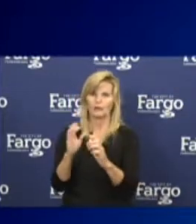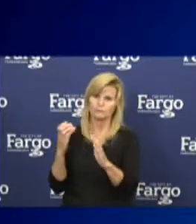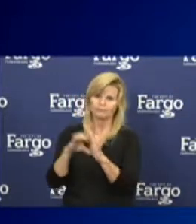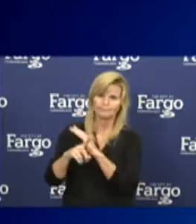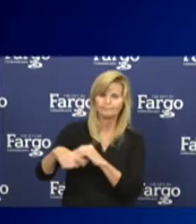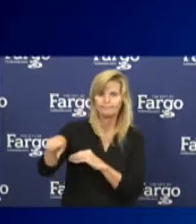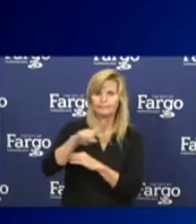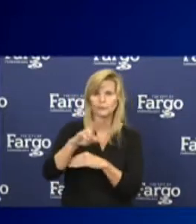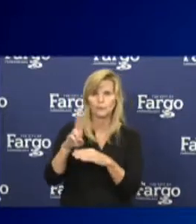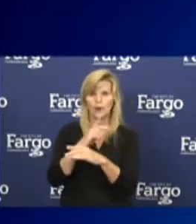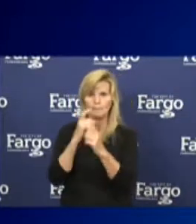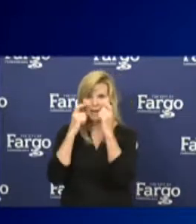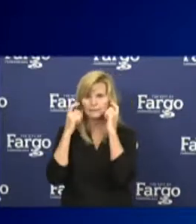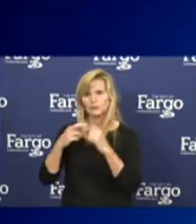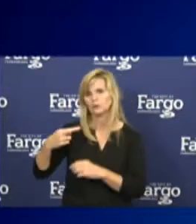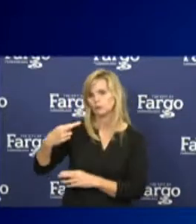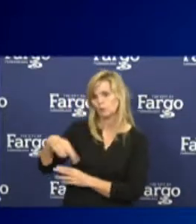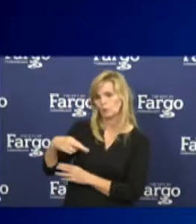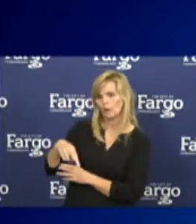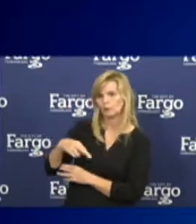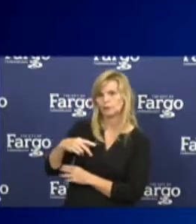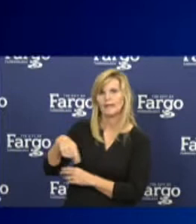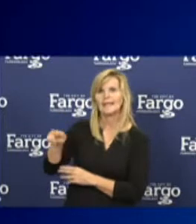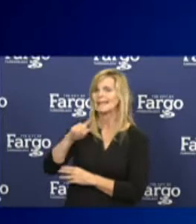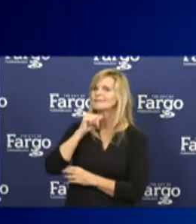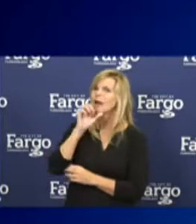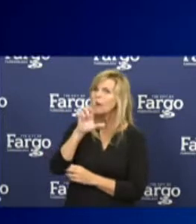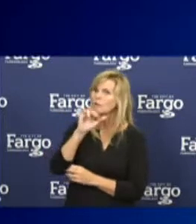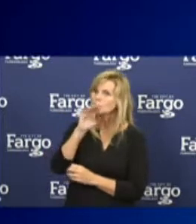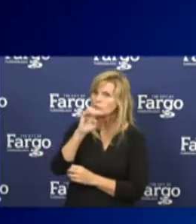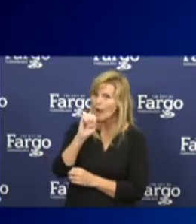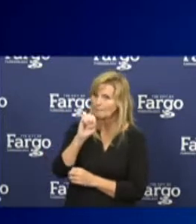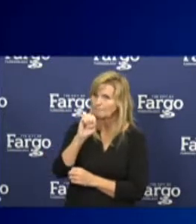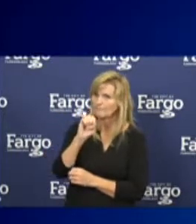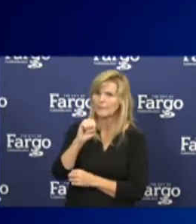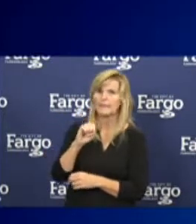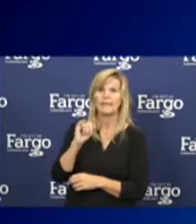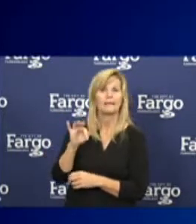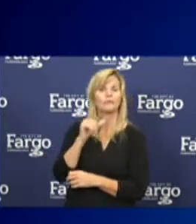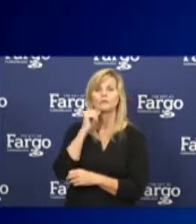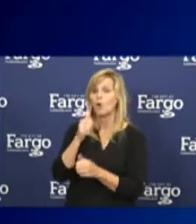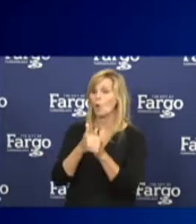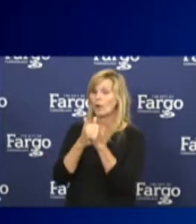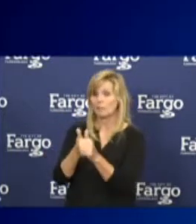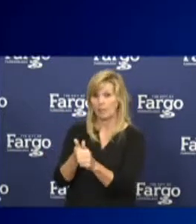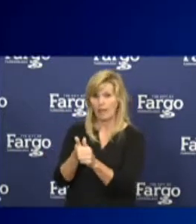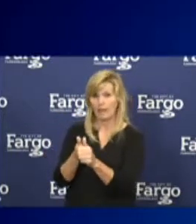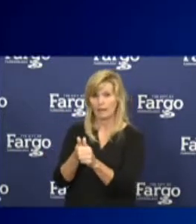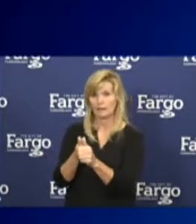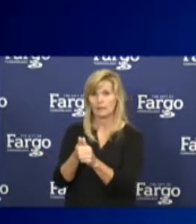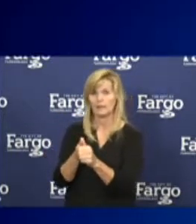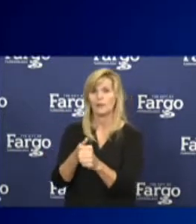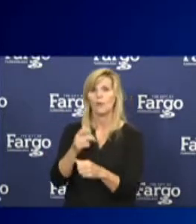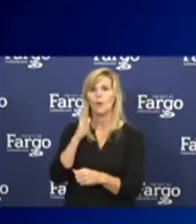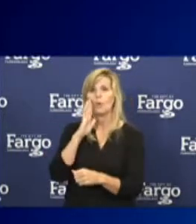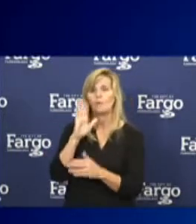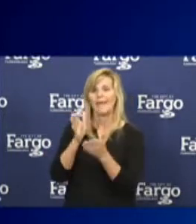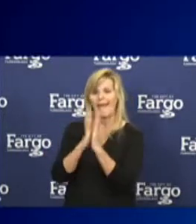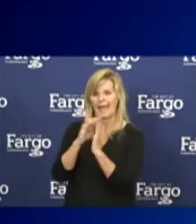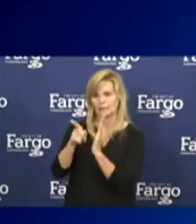So in Rochester, it's not a criminal offense. Customer noncompliance will result in the patrons being asked to